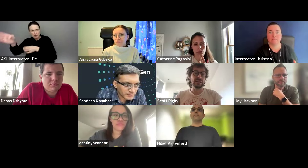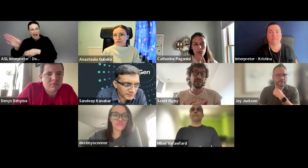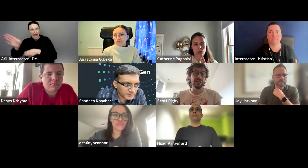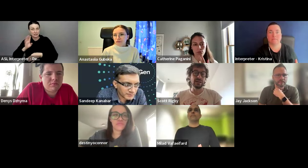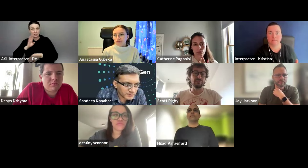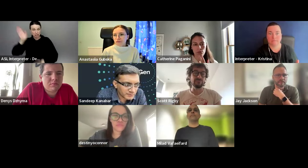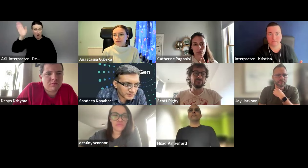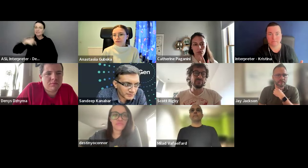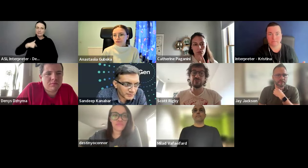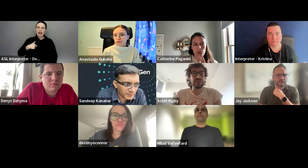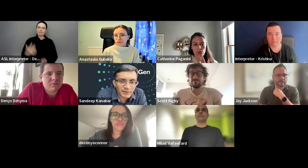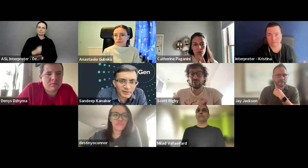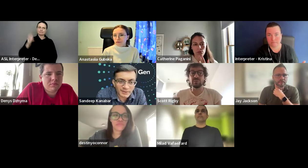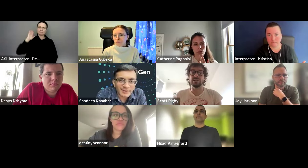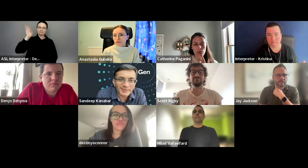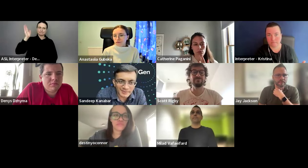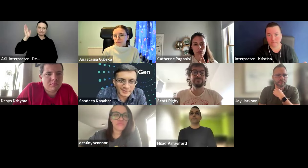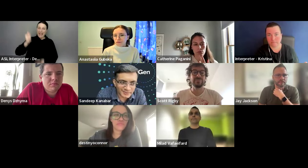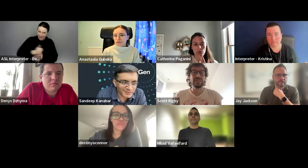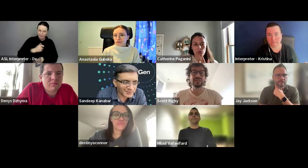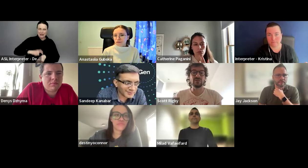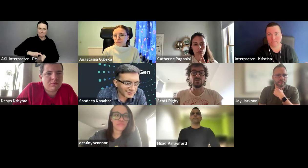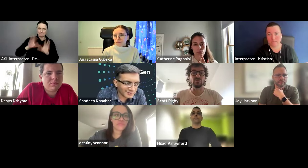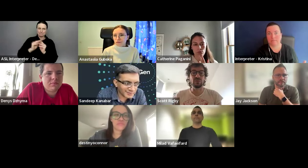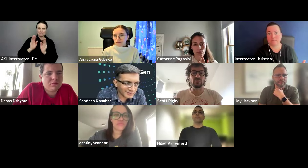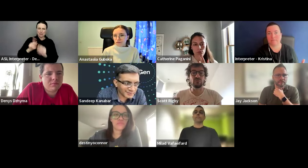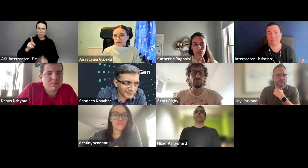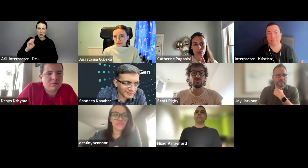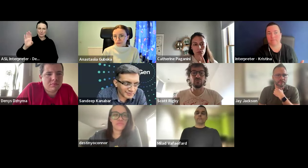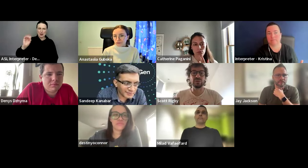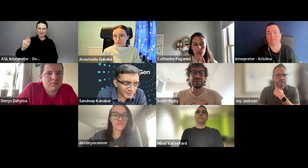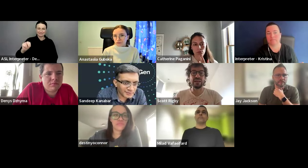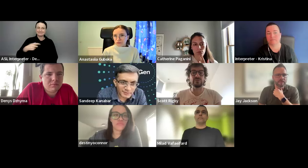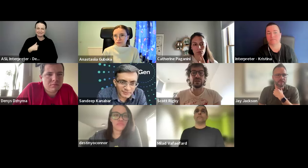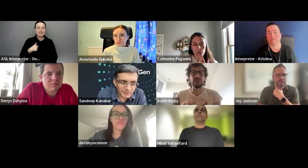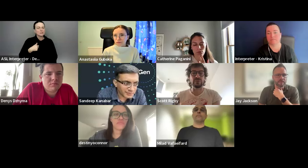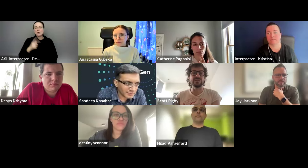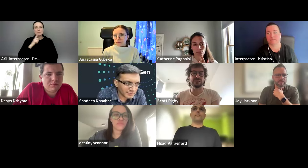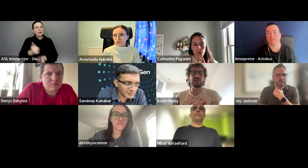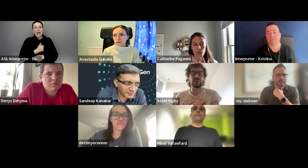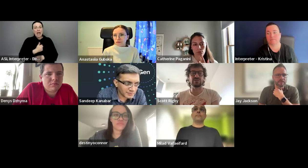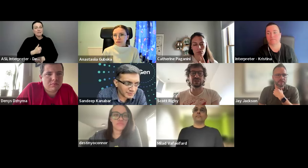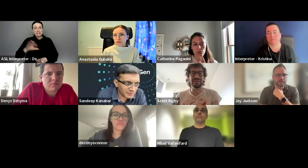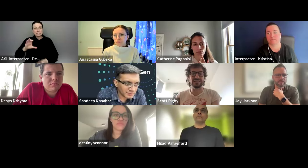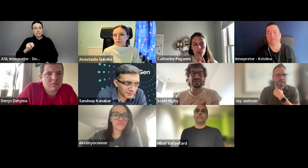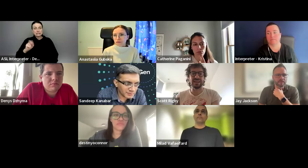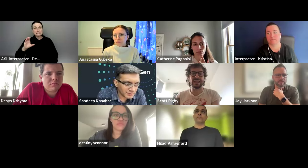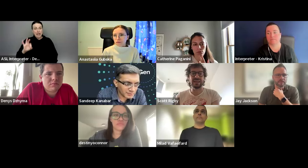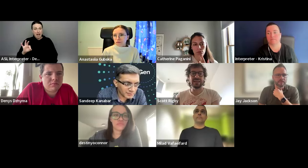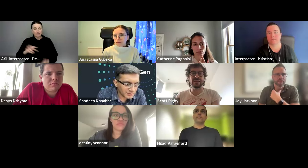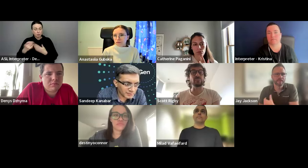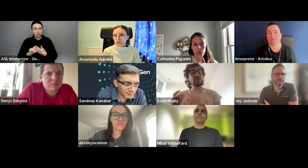talks. Every KubeCon. So really every CNCF project